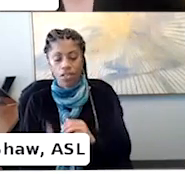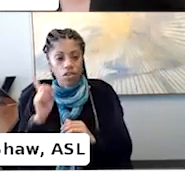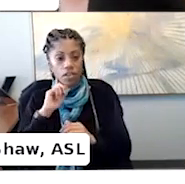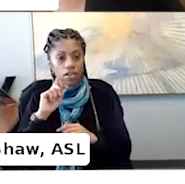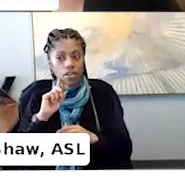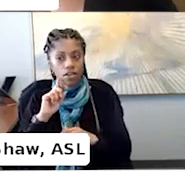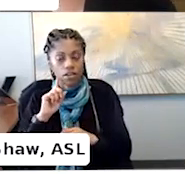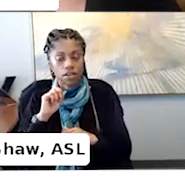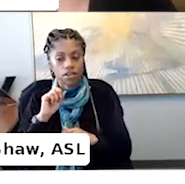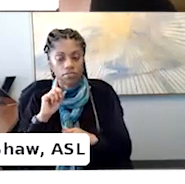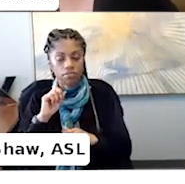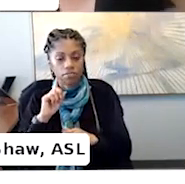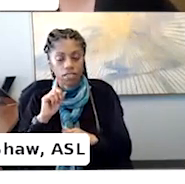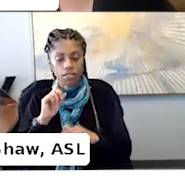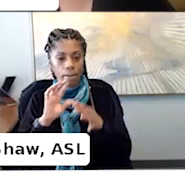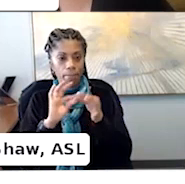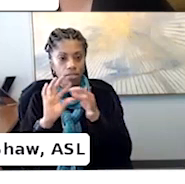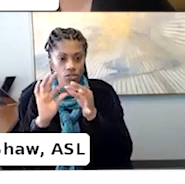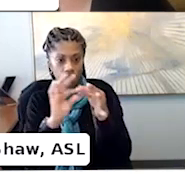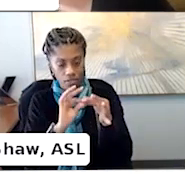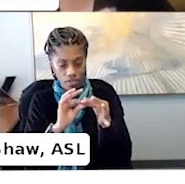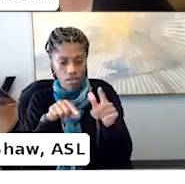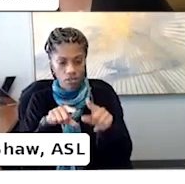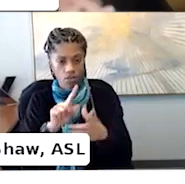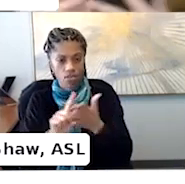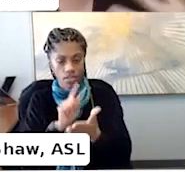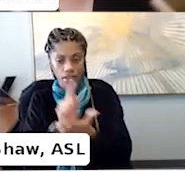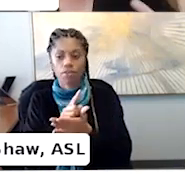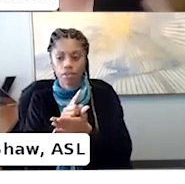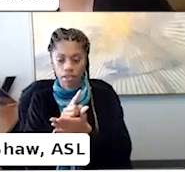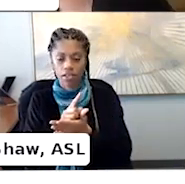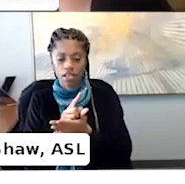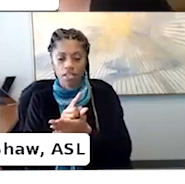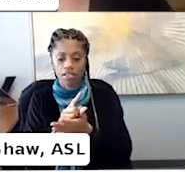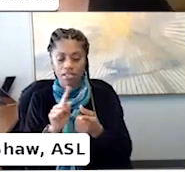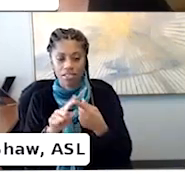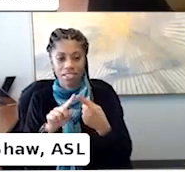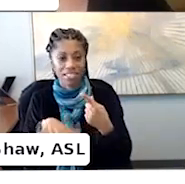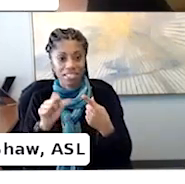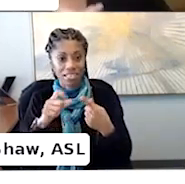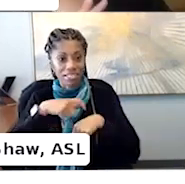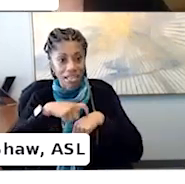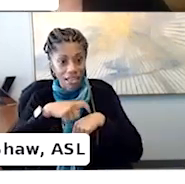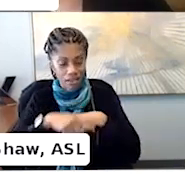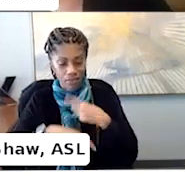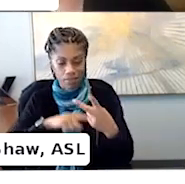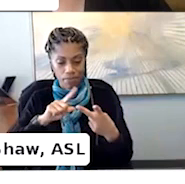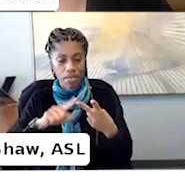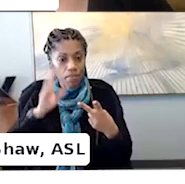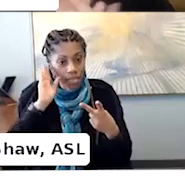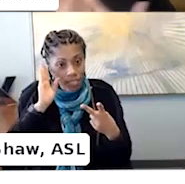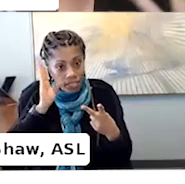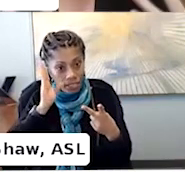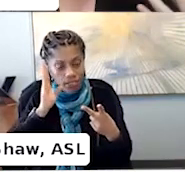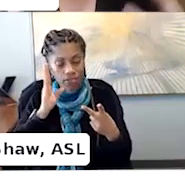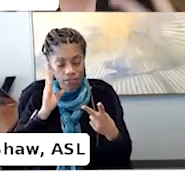and intention, as we think about ethical storytelling and we practice that. So we just wanted to bring that into this space today.